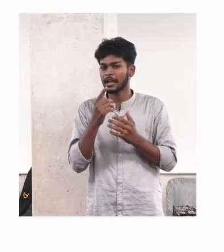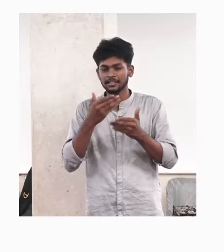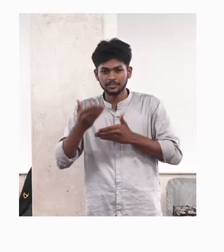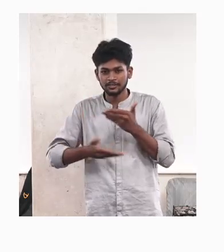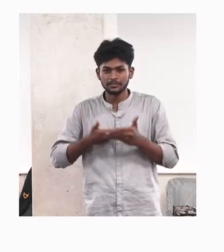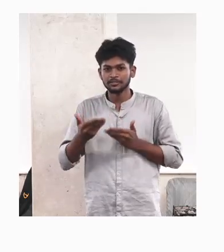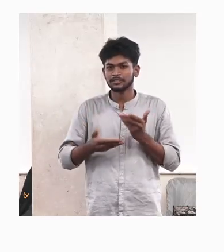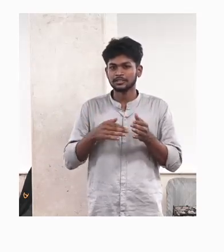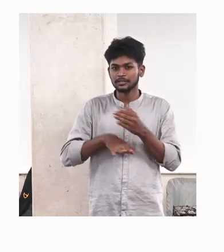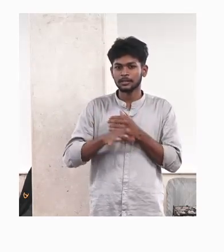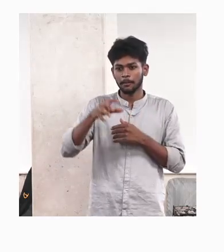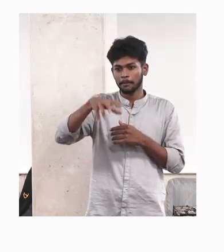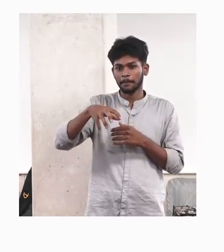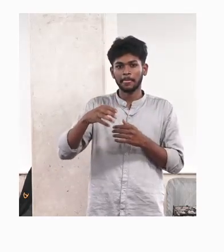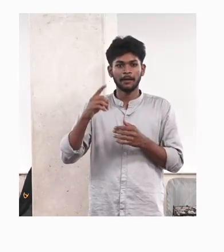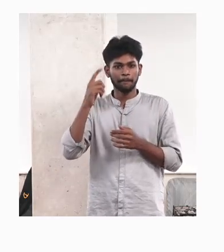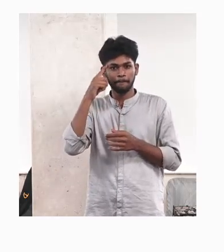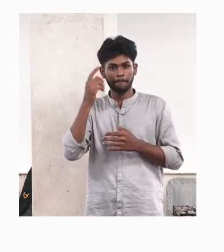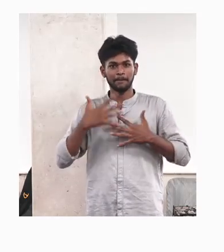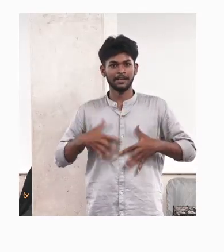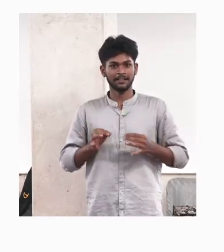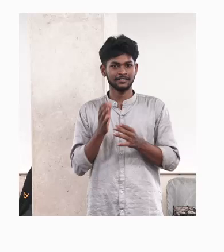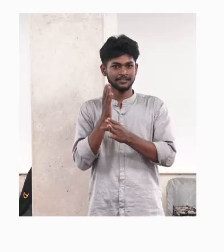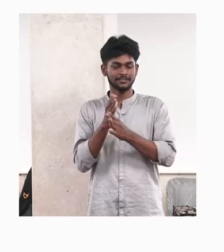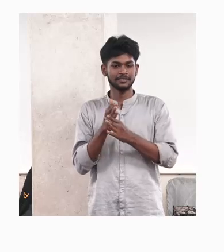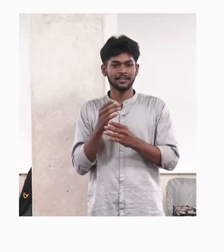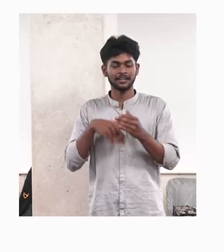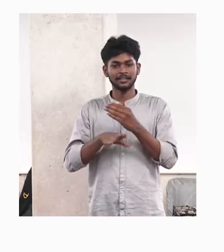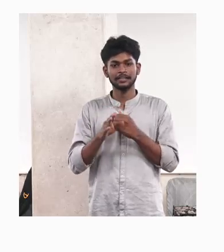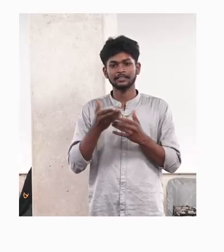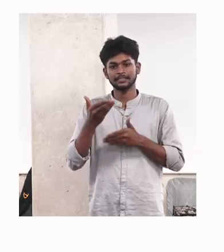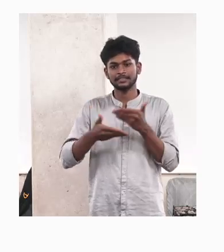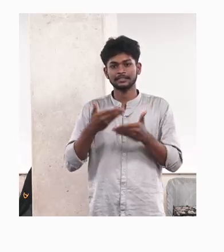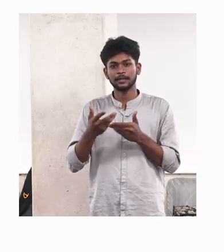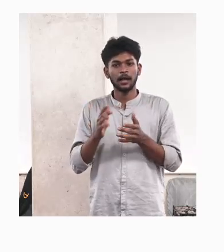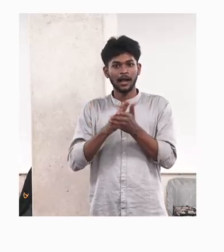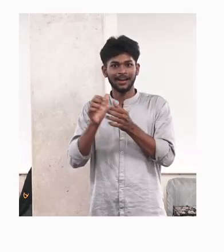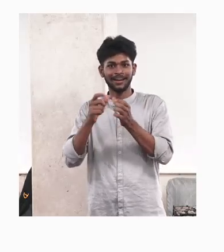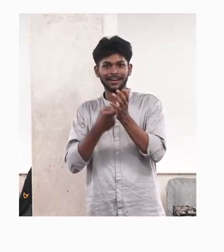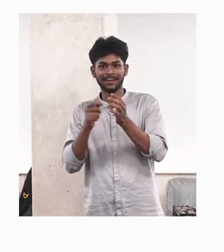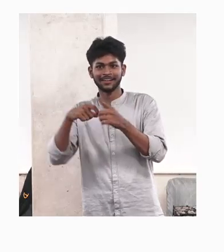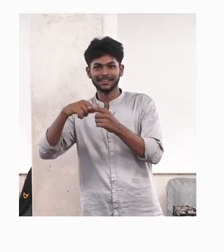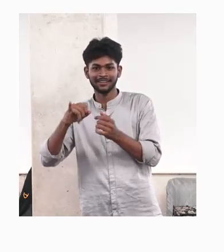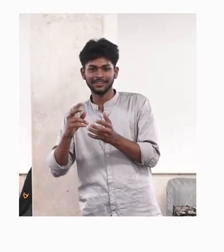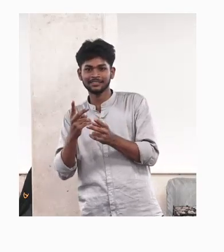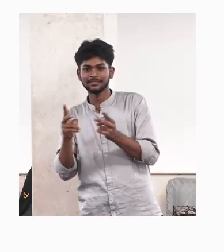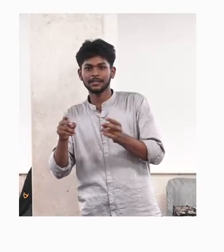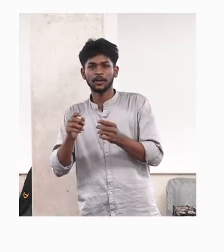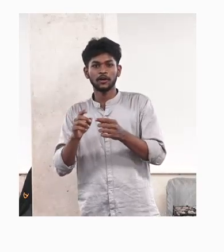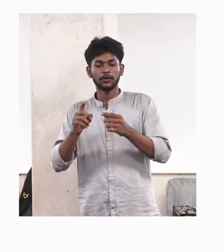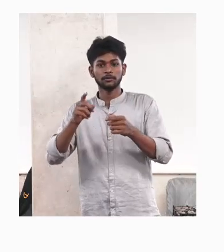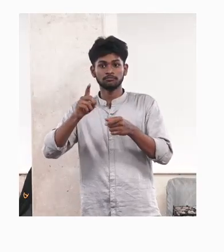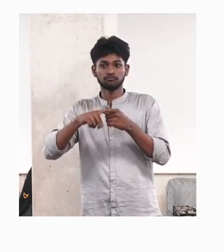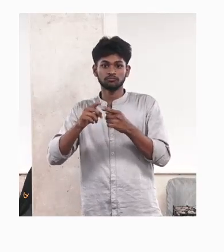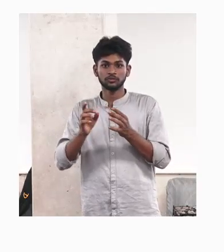institutions, especially mental health institutions like Cuckoo, One Flew Over the Cuckoo's. See the kind of hierarchy and hegemony and domination and things